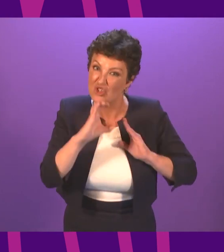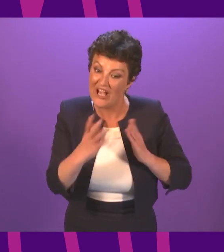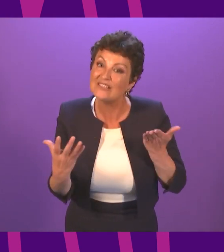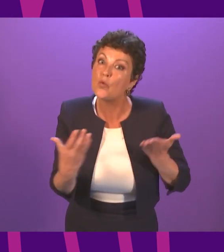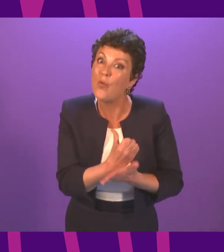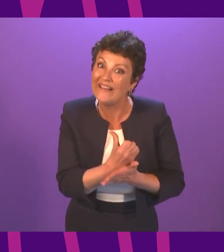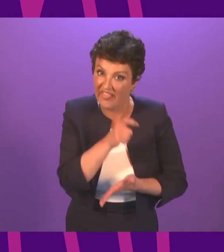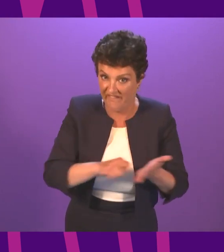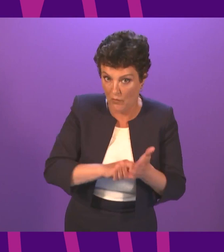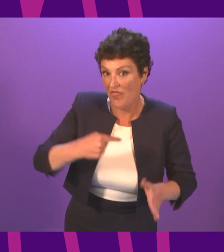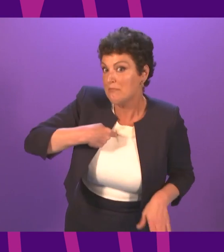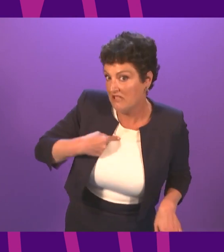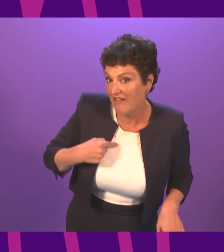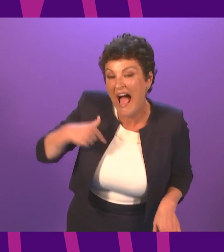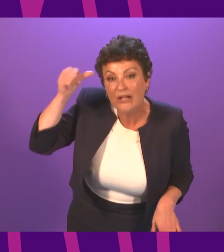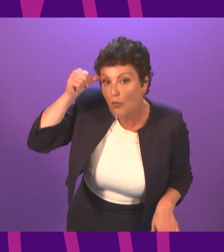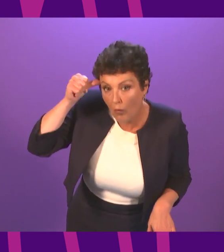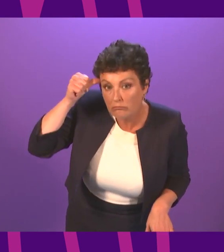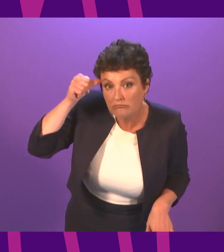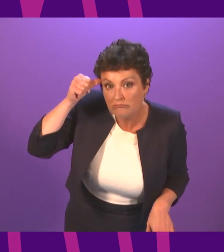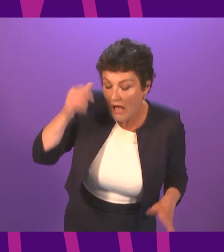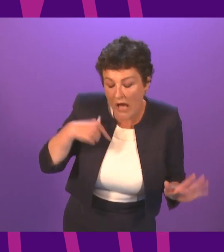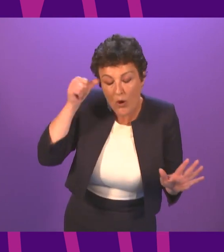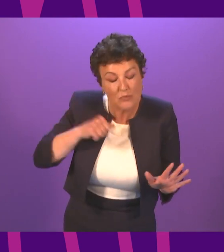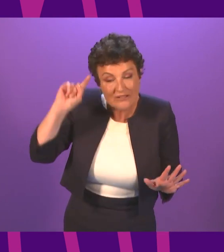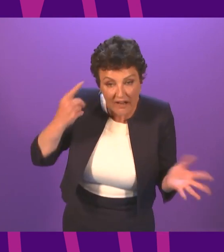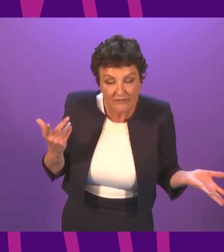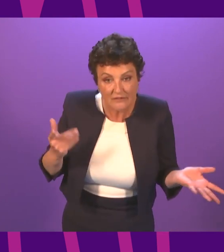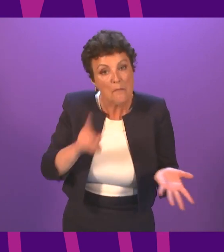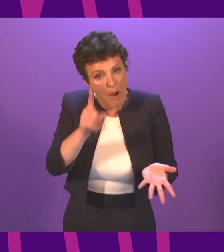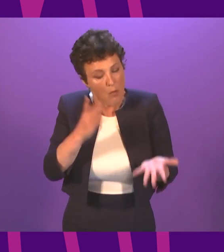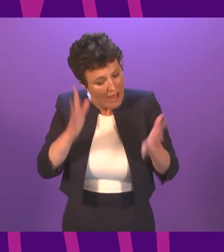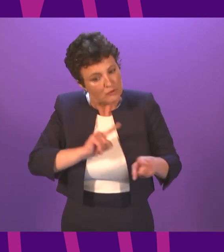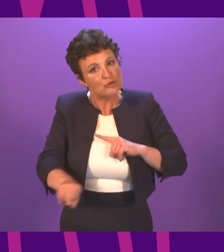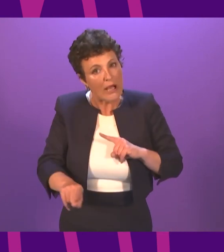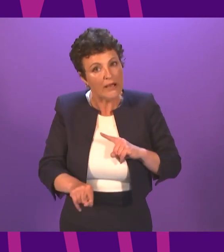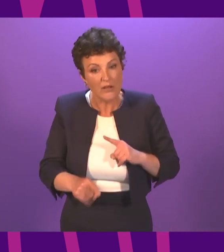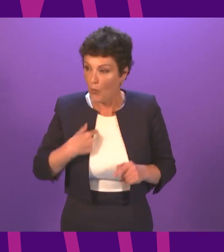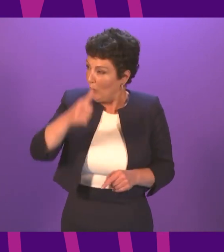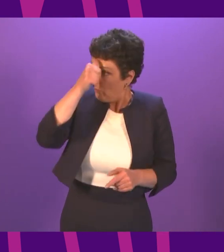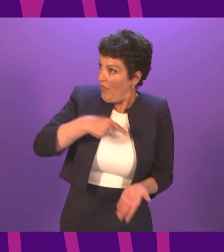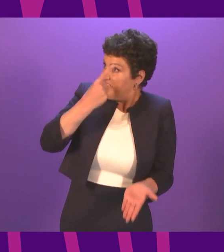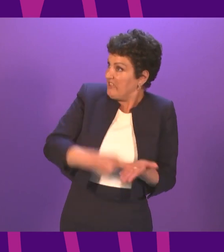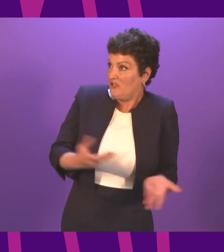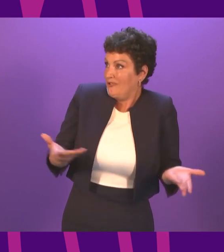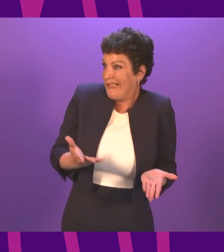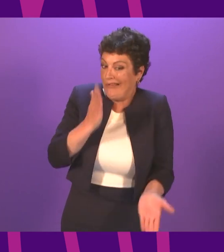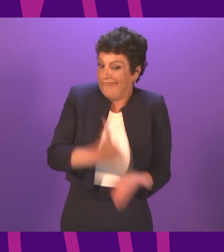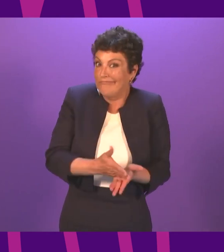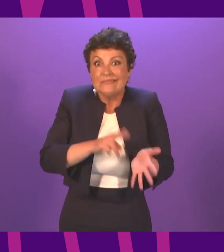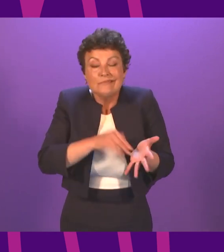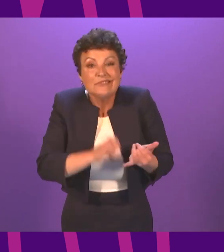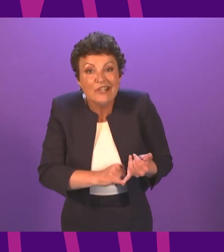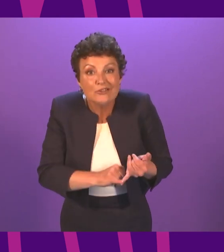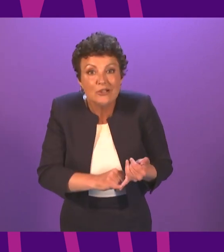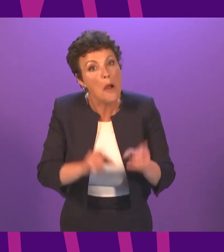today. But that doesn't mean we can't try. Because while the ultimate decision may be a foregone conclusion, the route set for